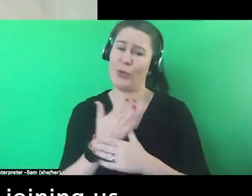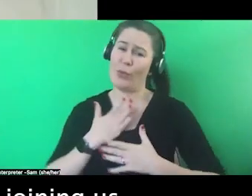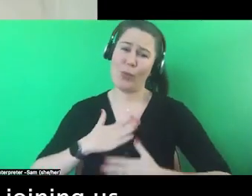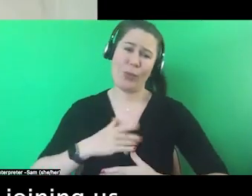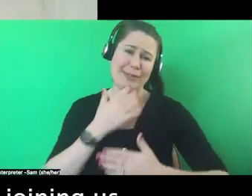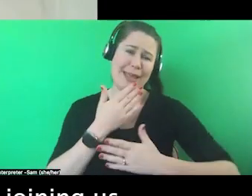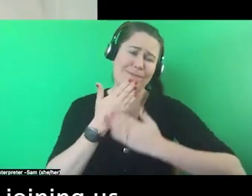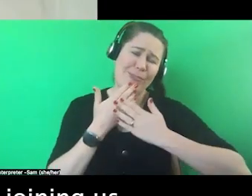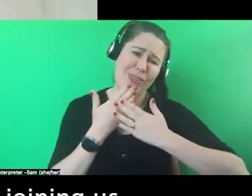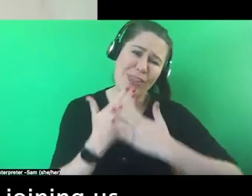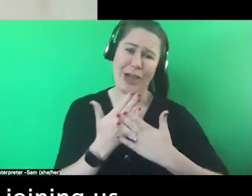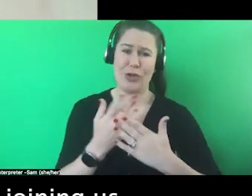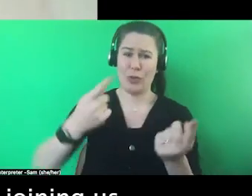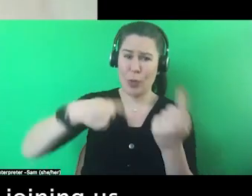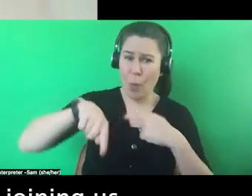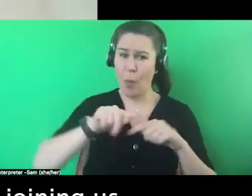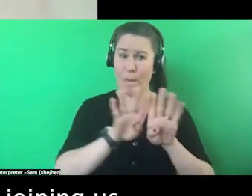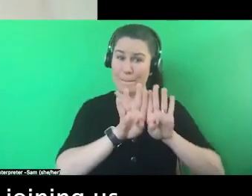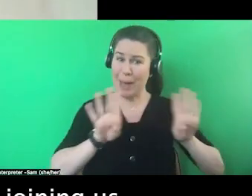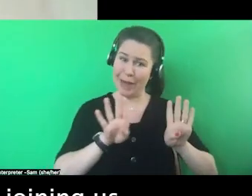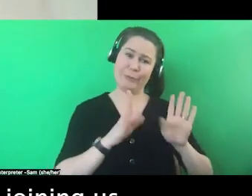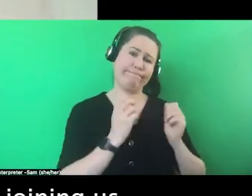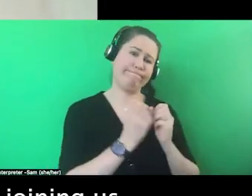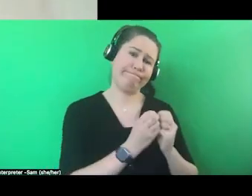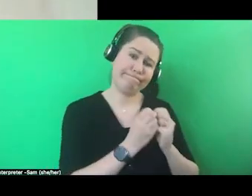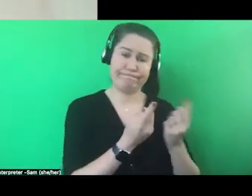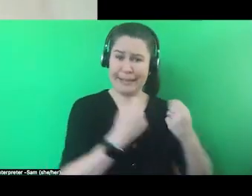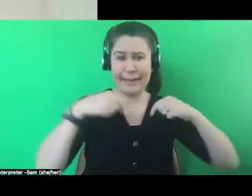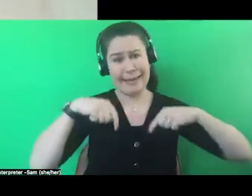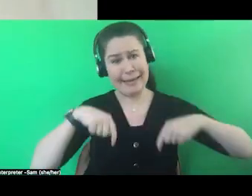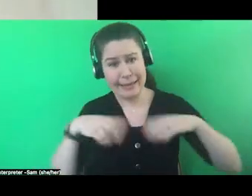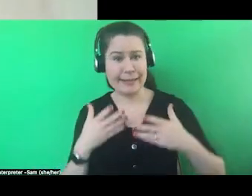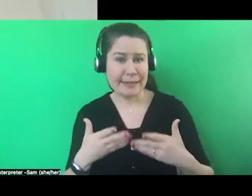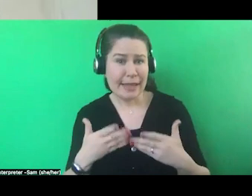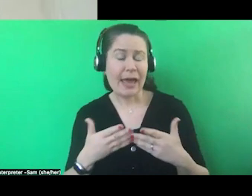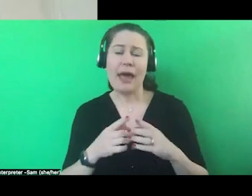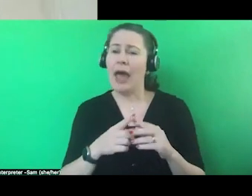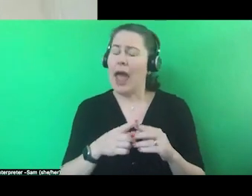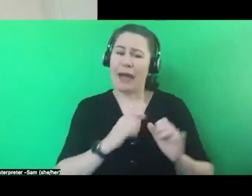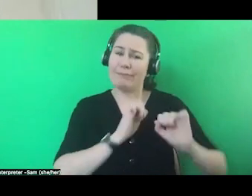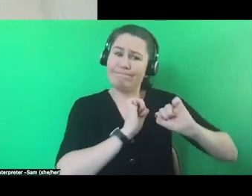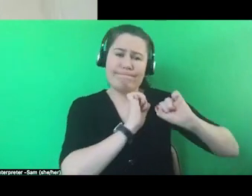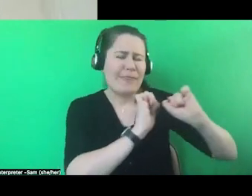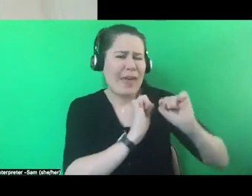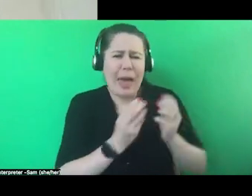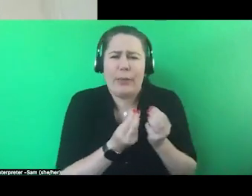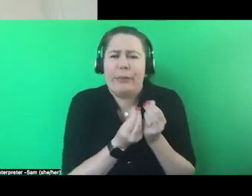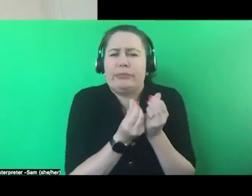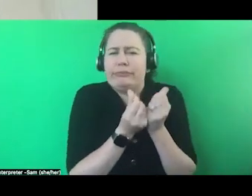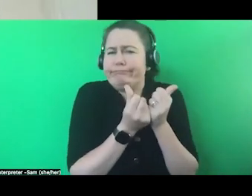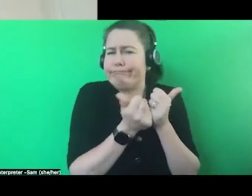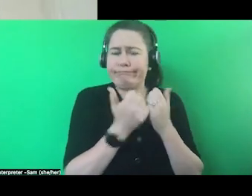so much to all of our panelists for joining us today and sharing their rich